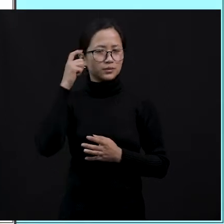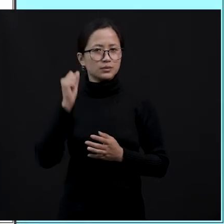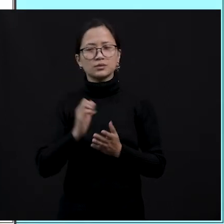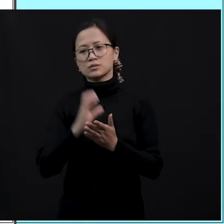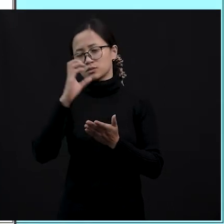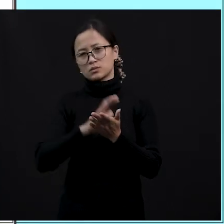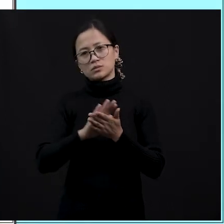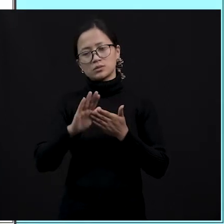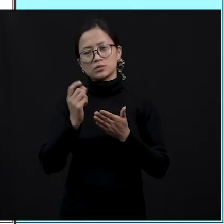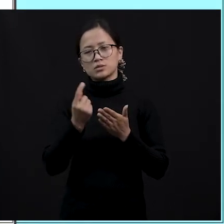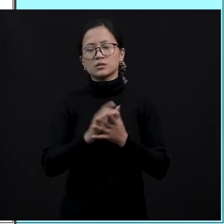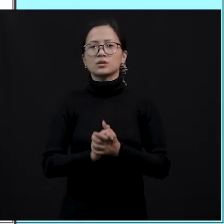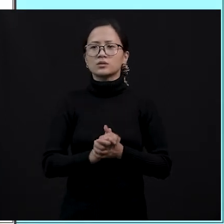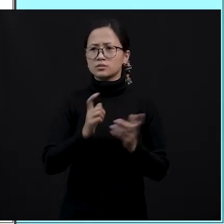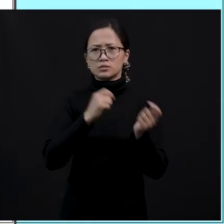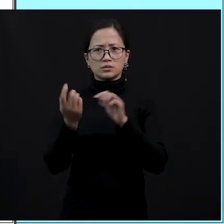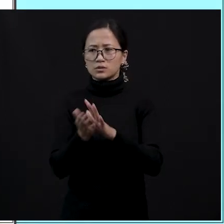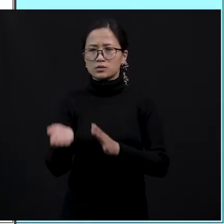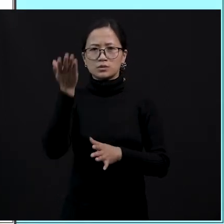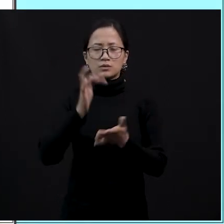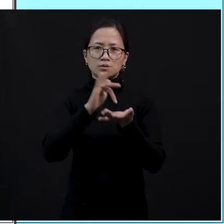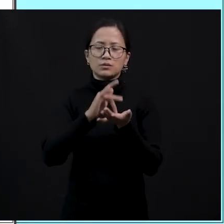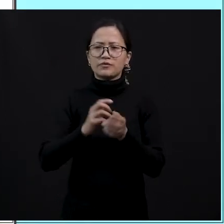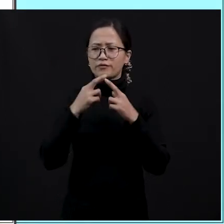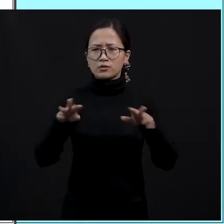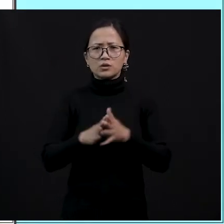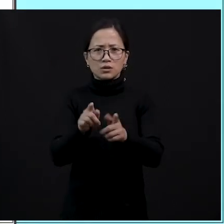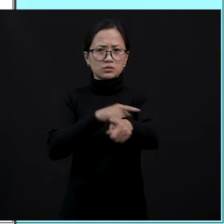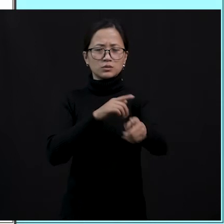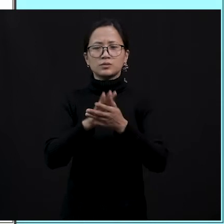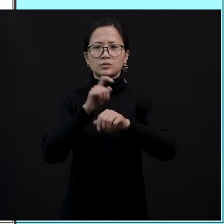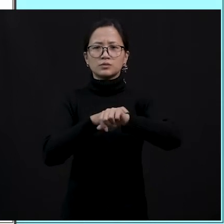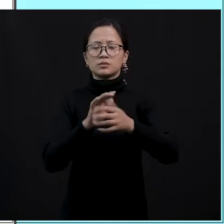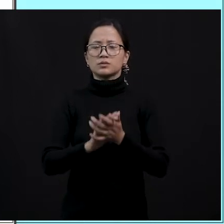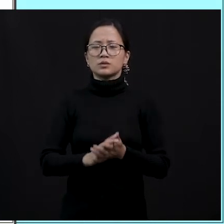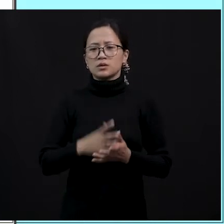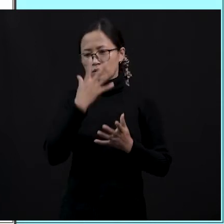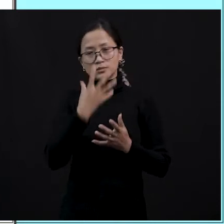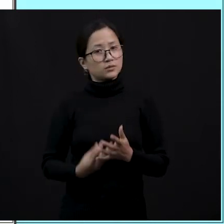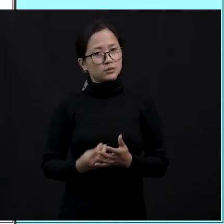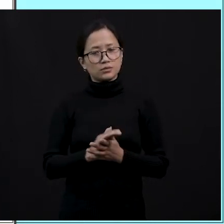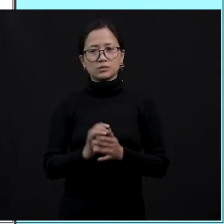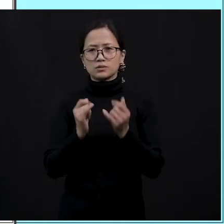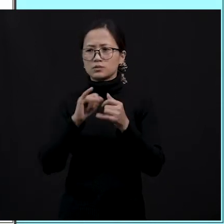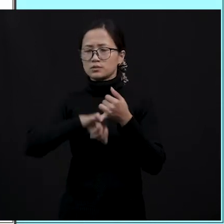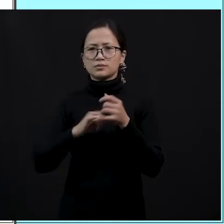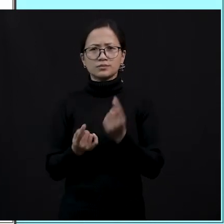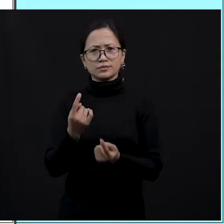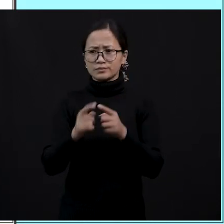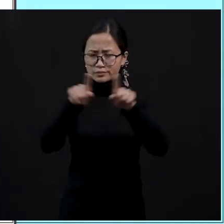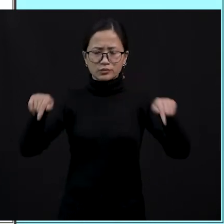Remember, Chunilal has been turning up to his place for a very long time. He was in desperate situation. He has no